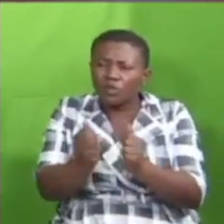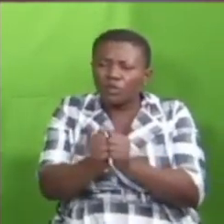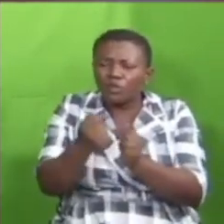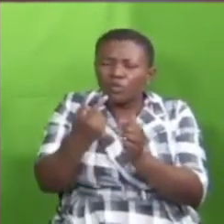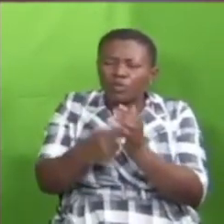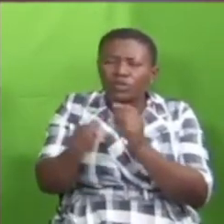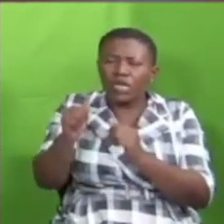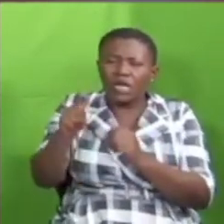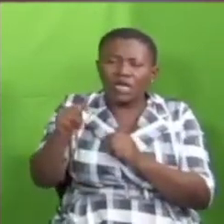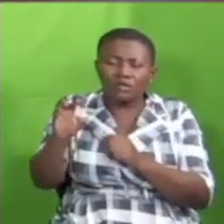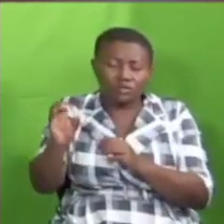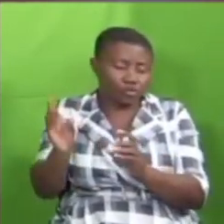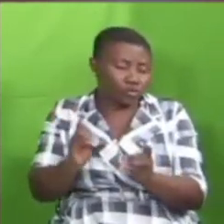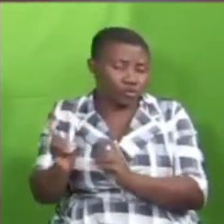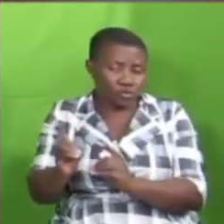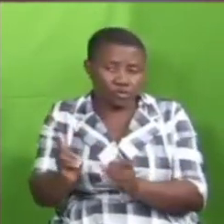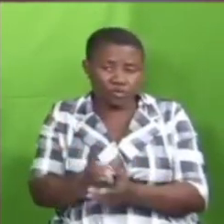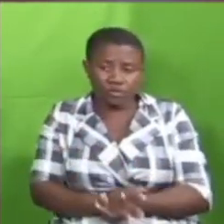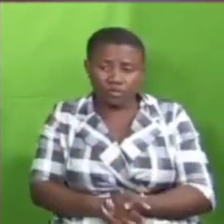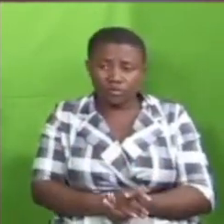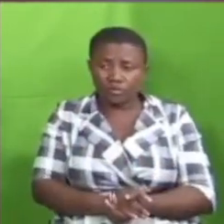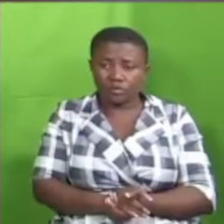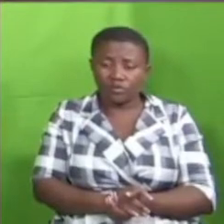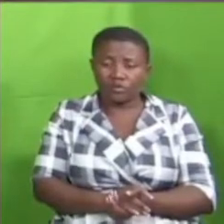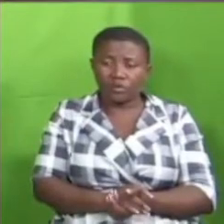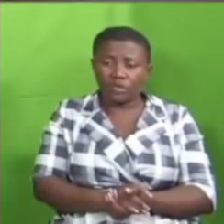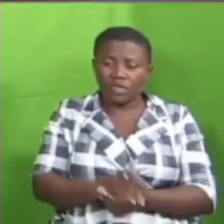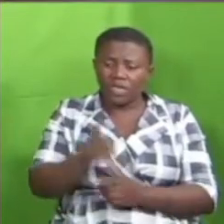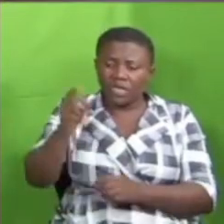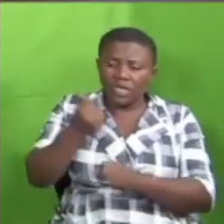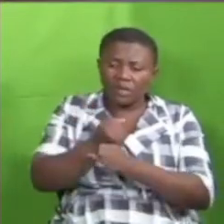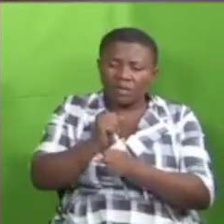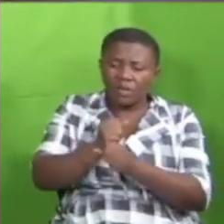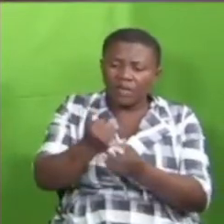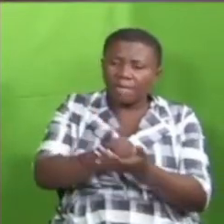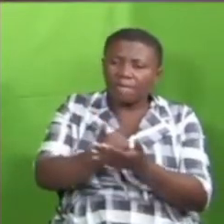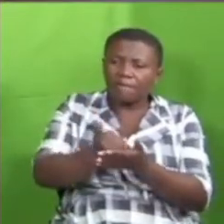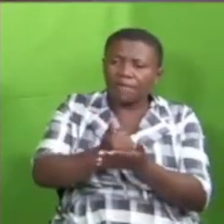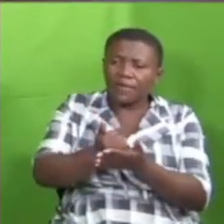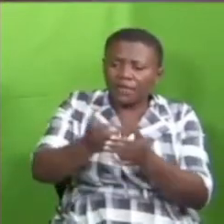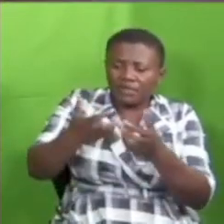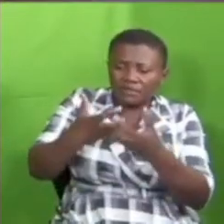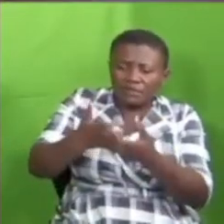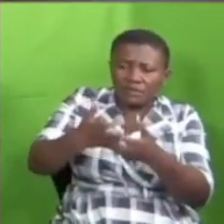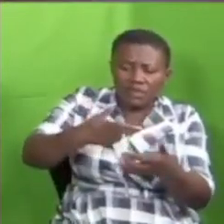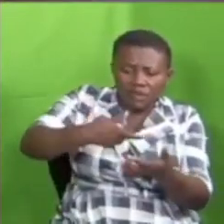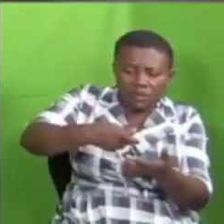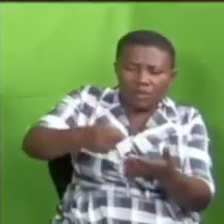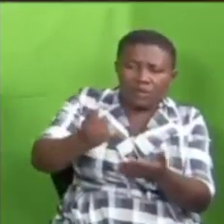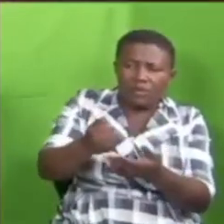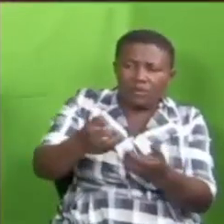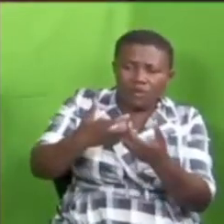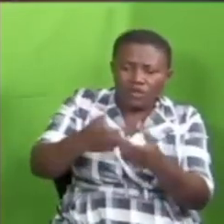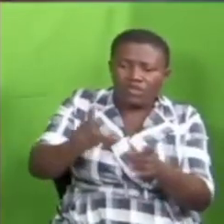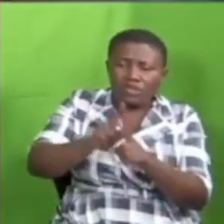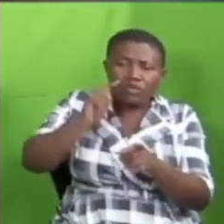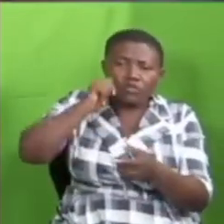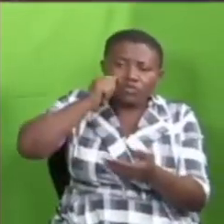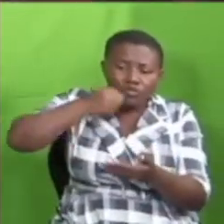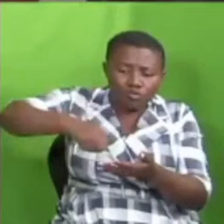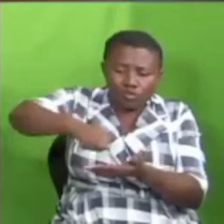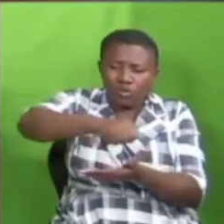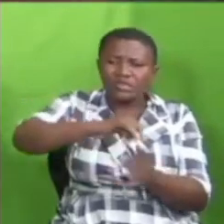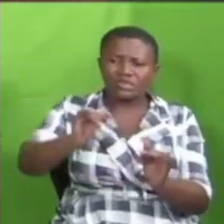do. The type of pepper paste he was producing for exports was world-class, of